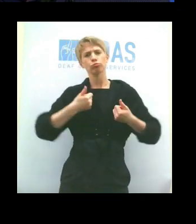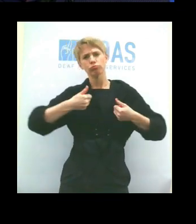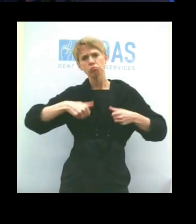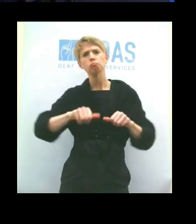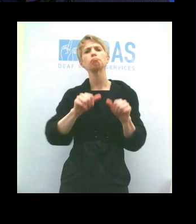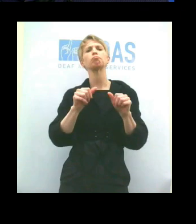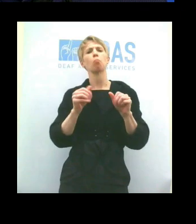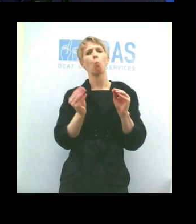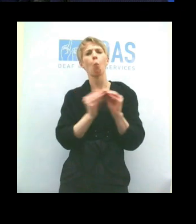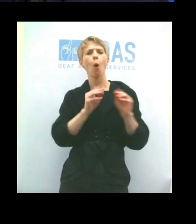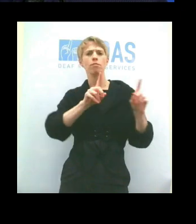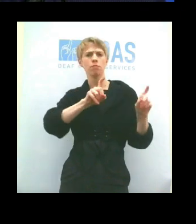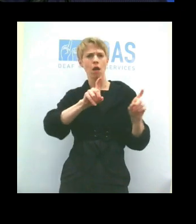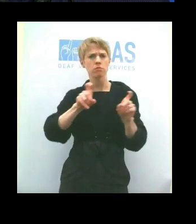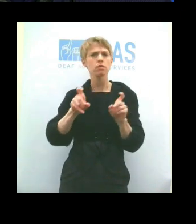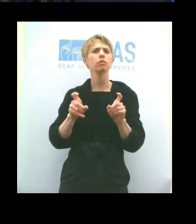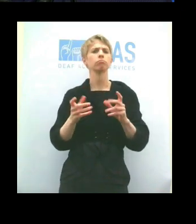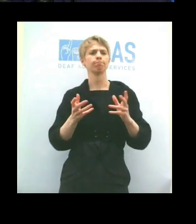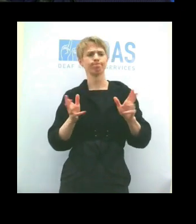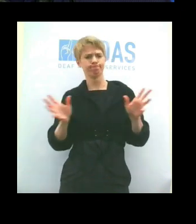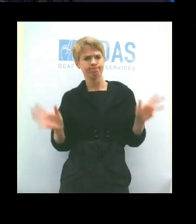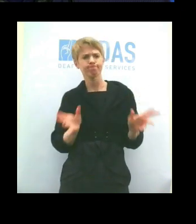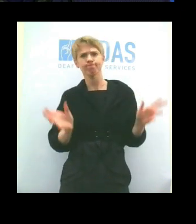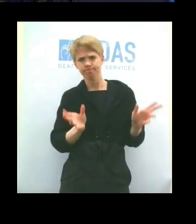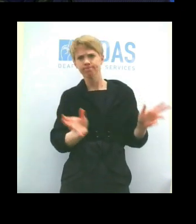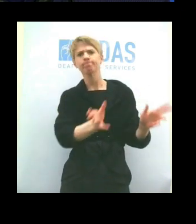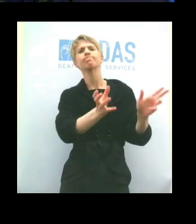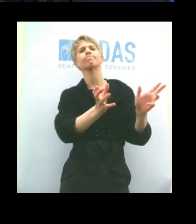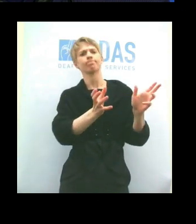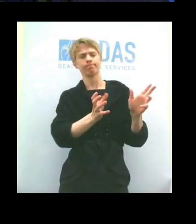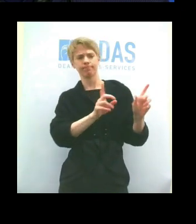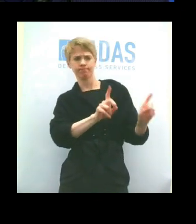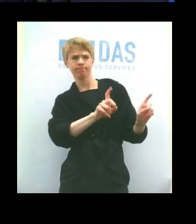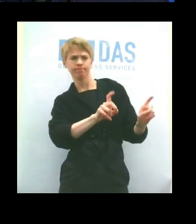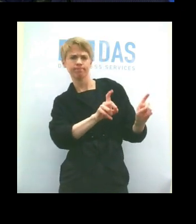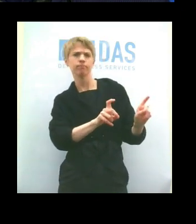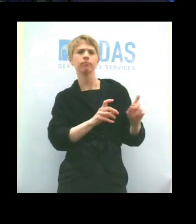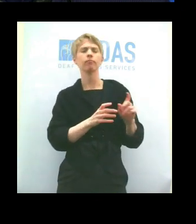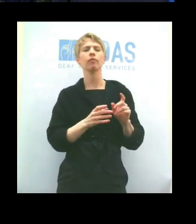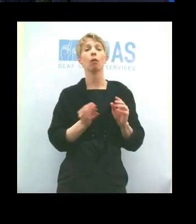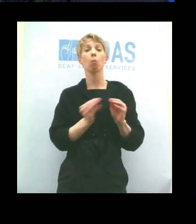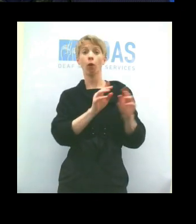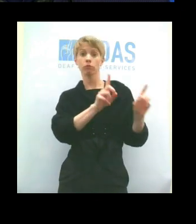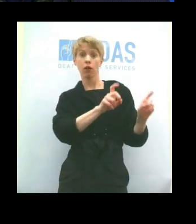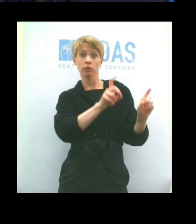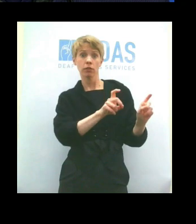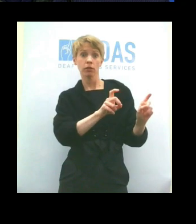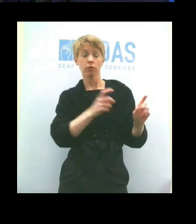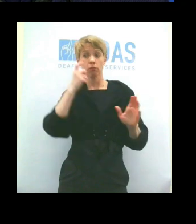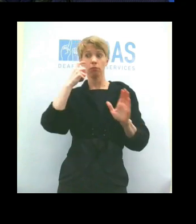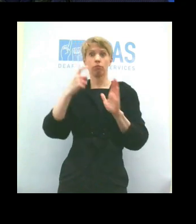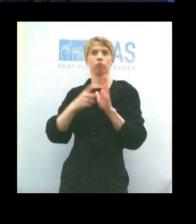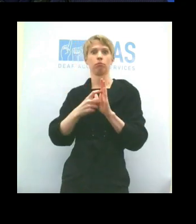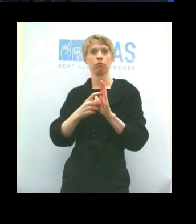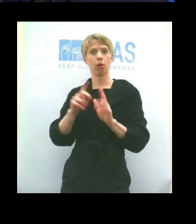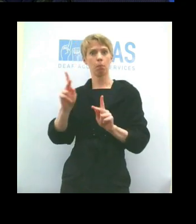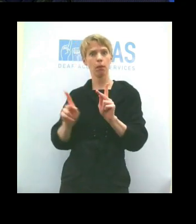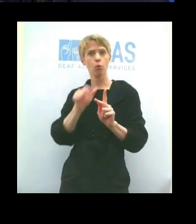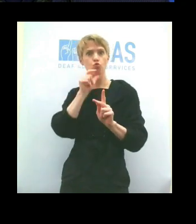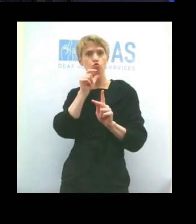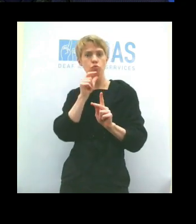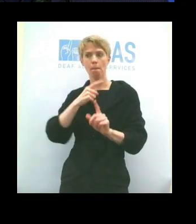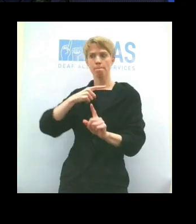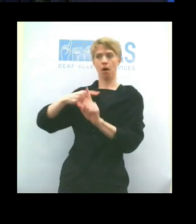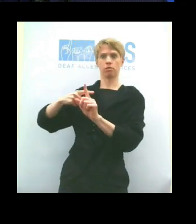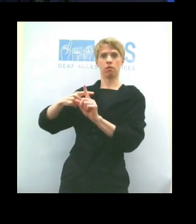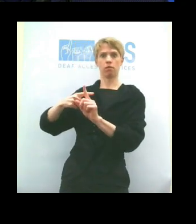got more good news to talk about testing. But as we've ramped up testing, the percentage of individuals who are positive for COVID-19